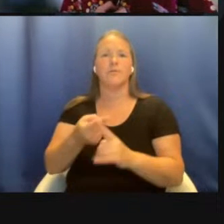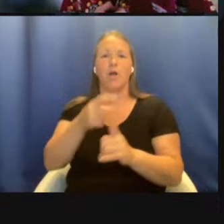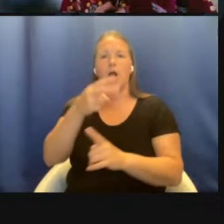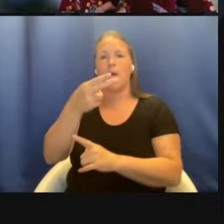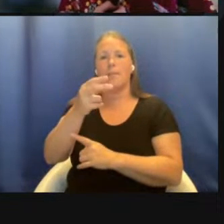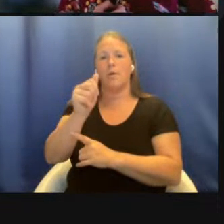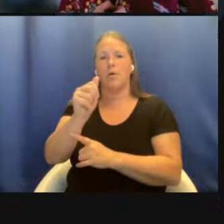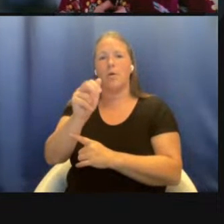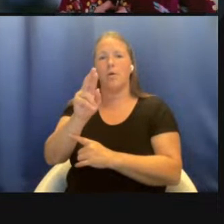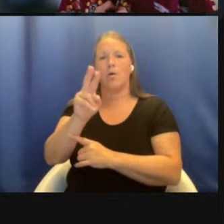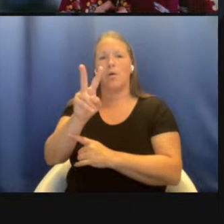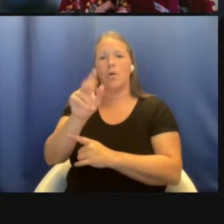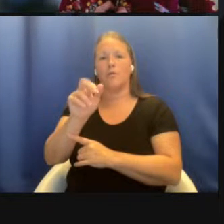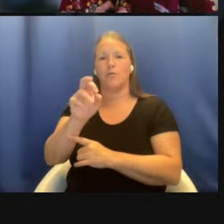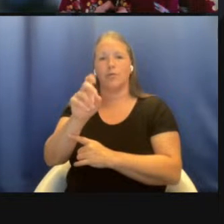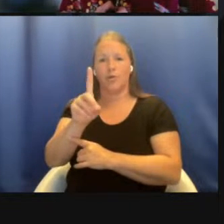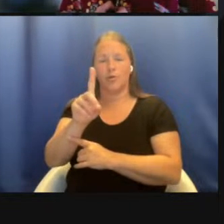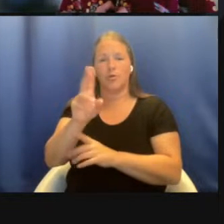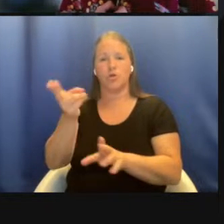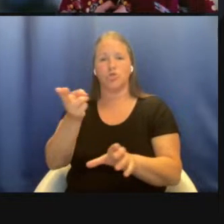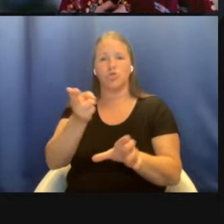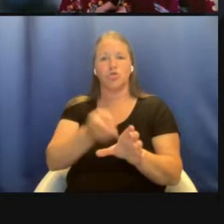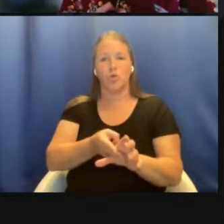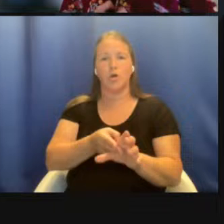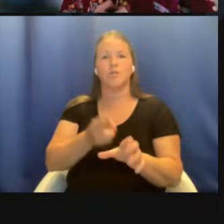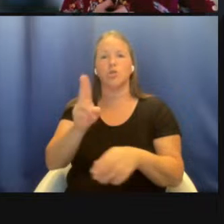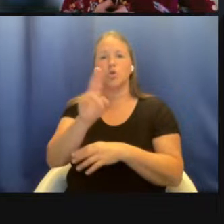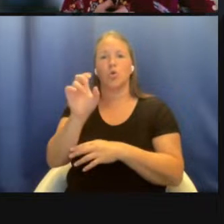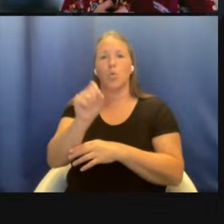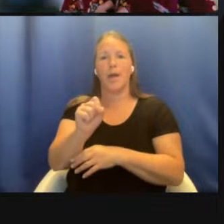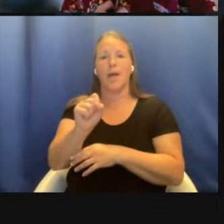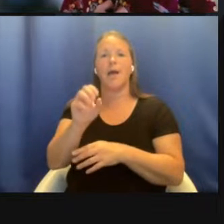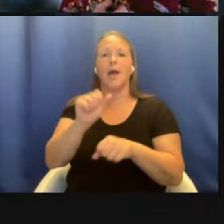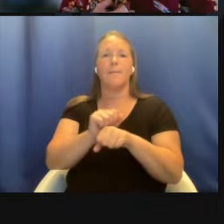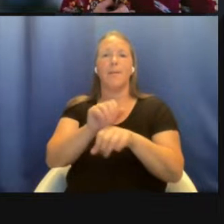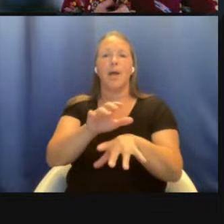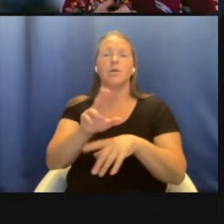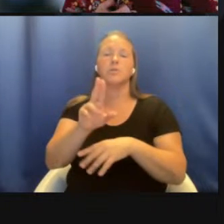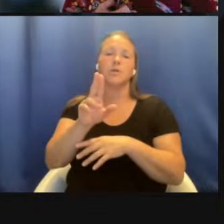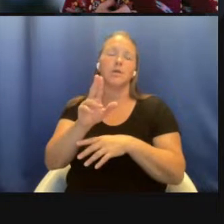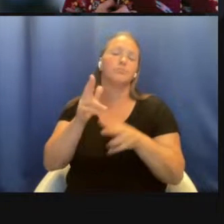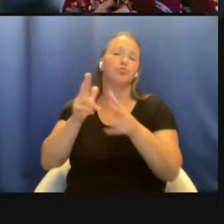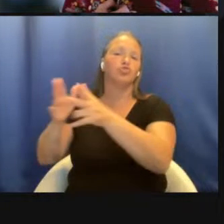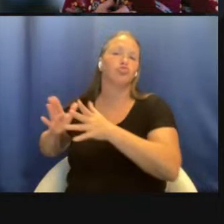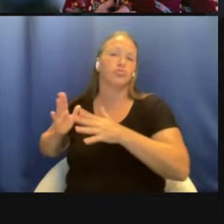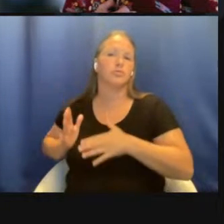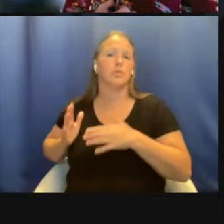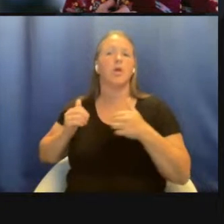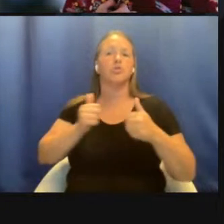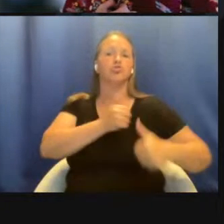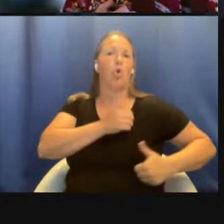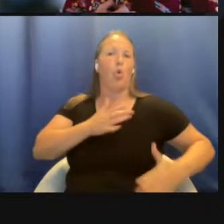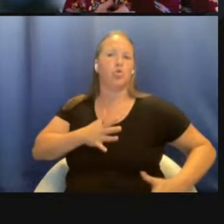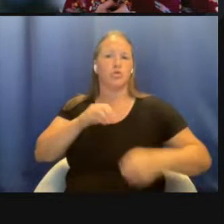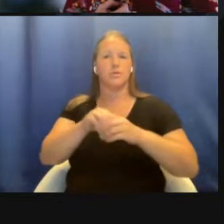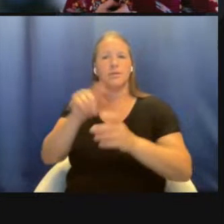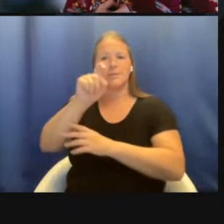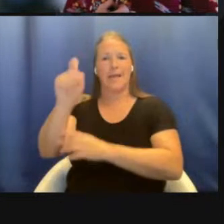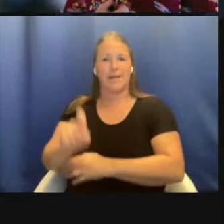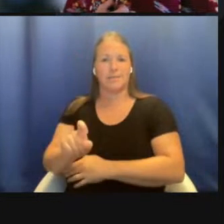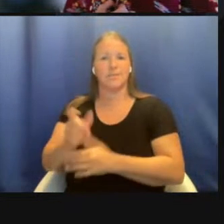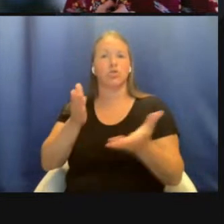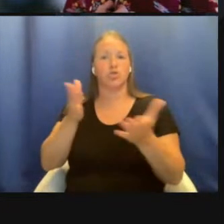Texas and serves on the border during the Mexican War. But in 1854, he resigns his commission in the